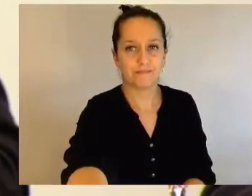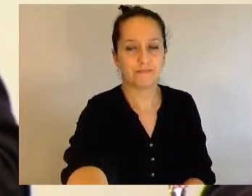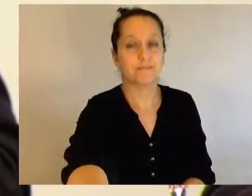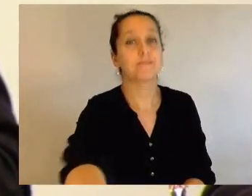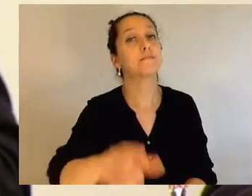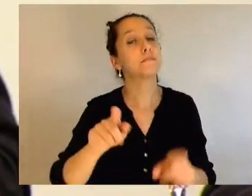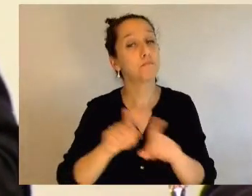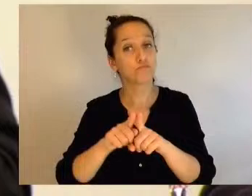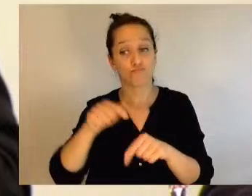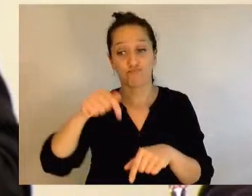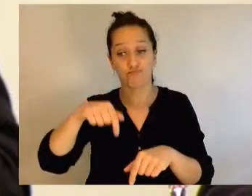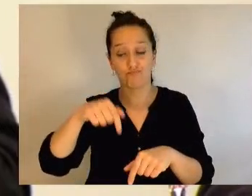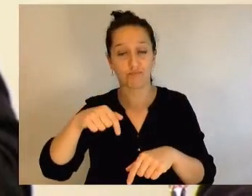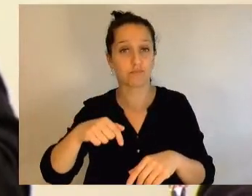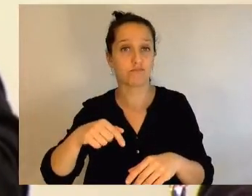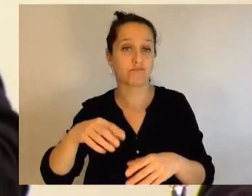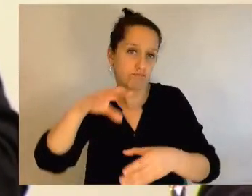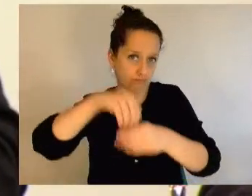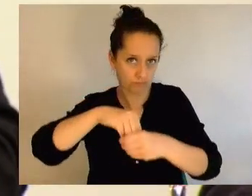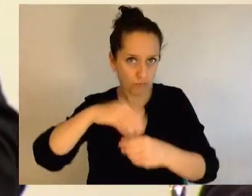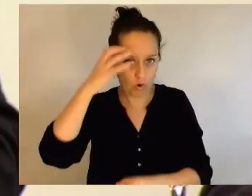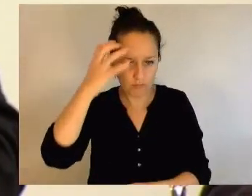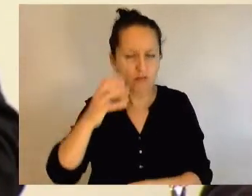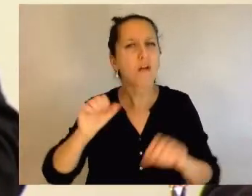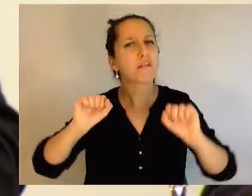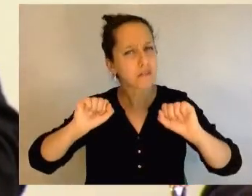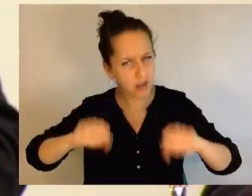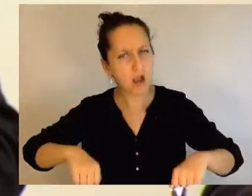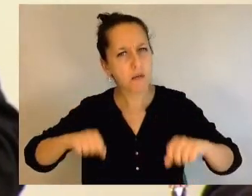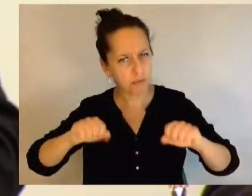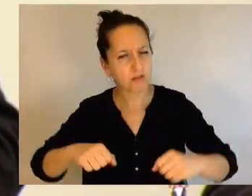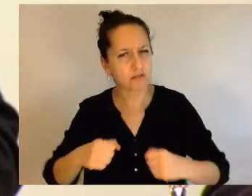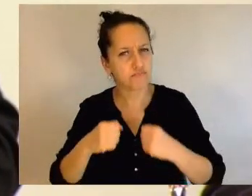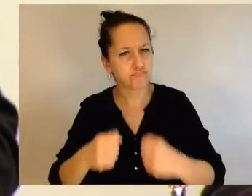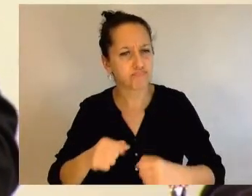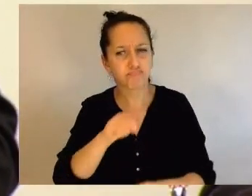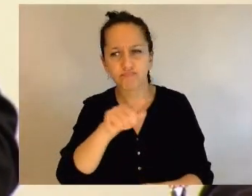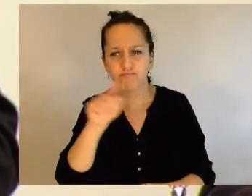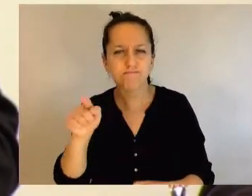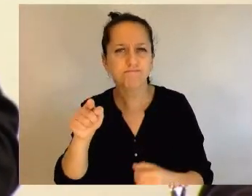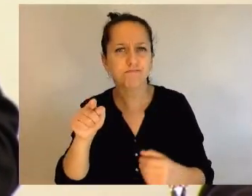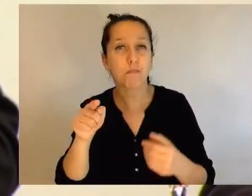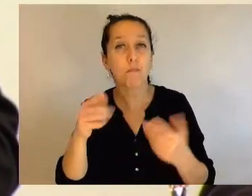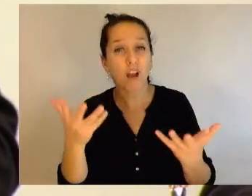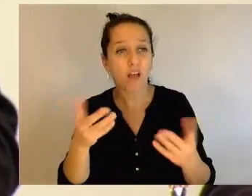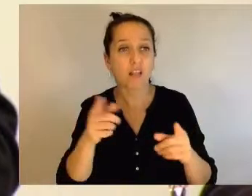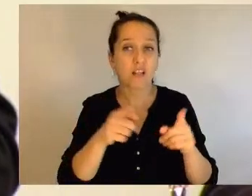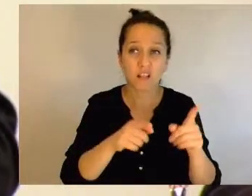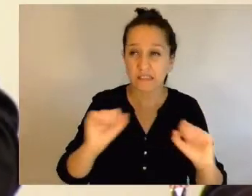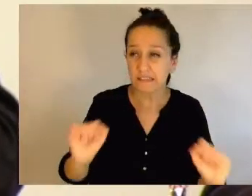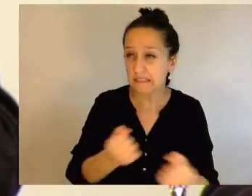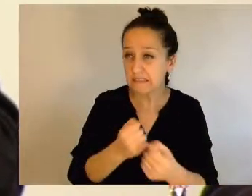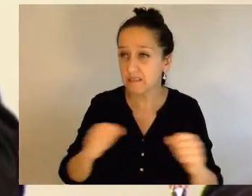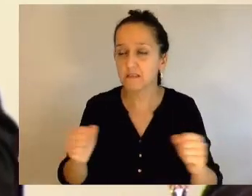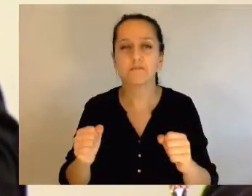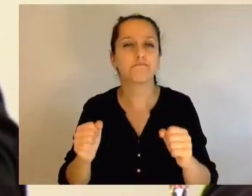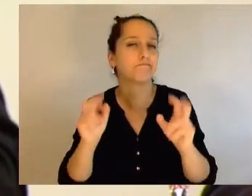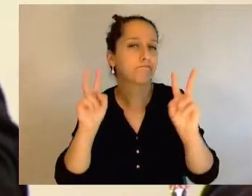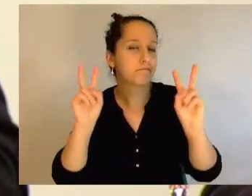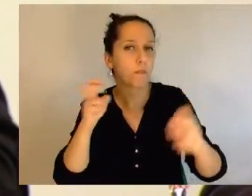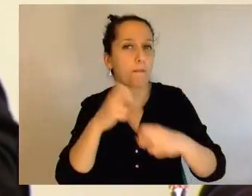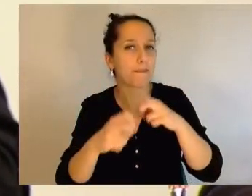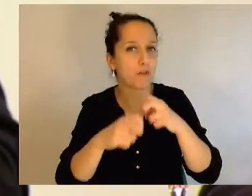There are several problems and capacity inside the different governments, and there is a difficulty